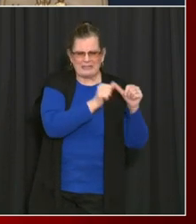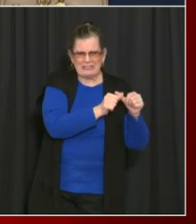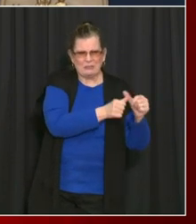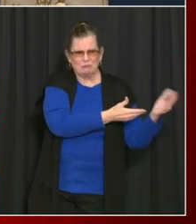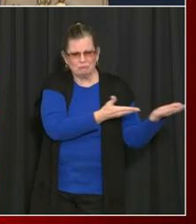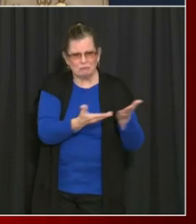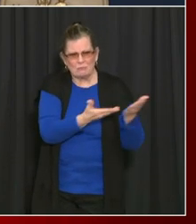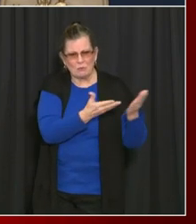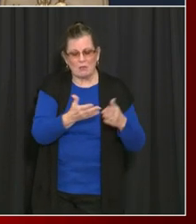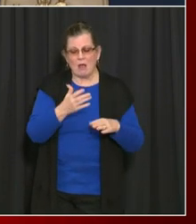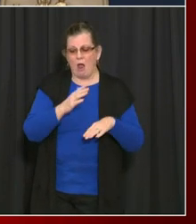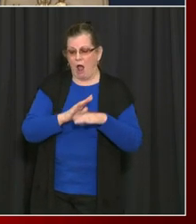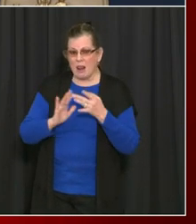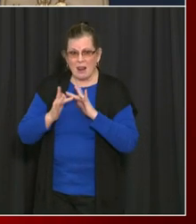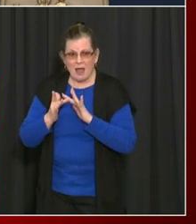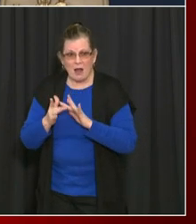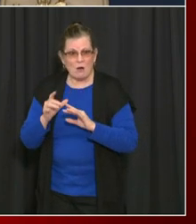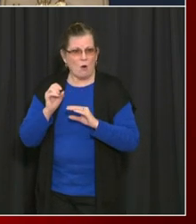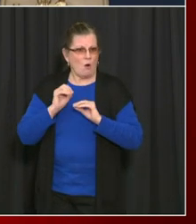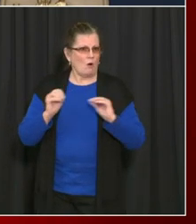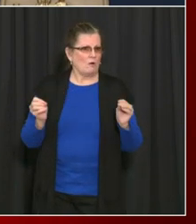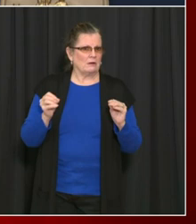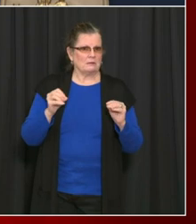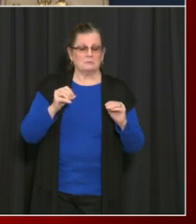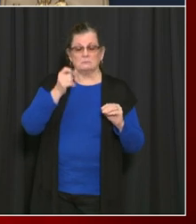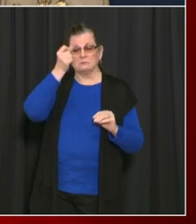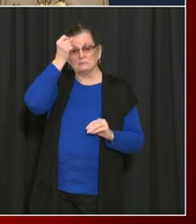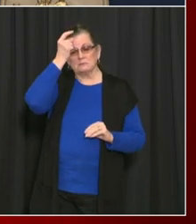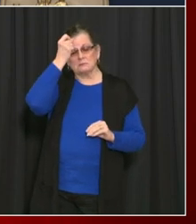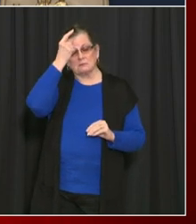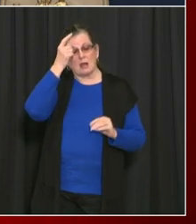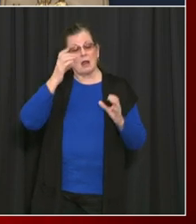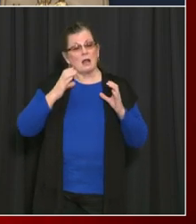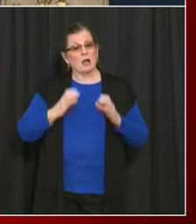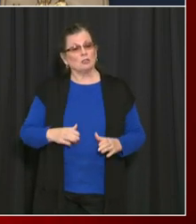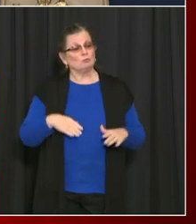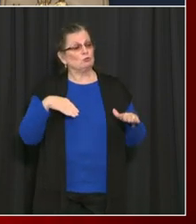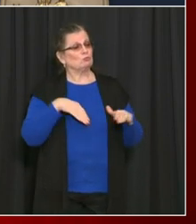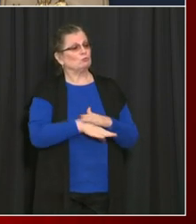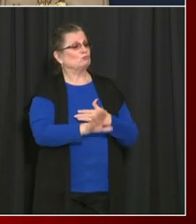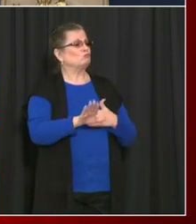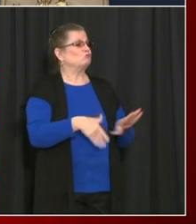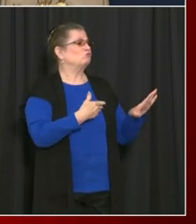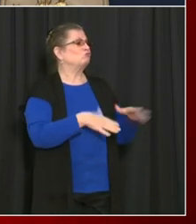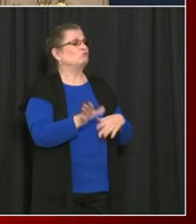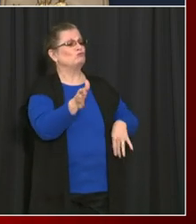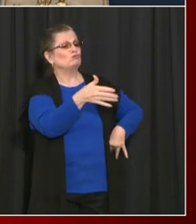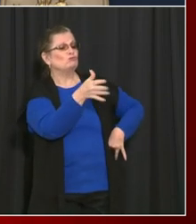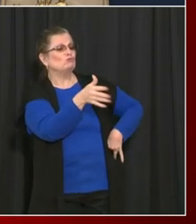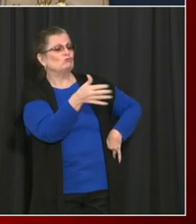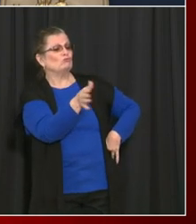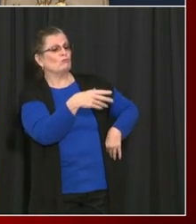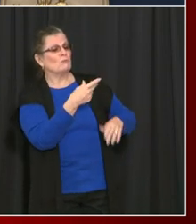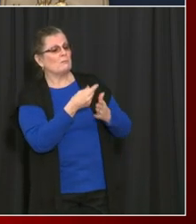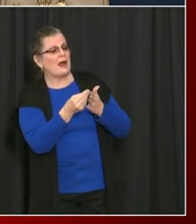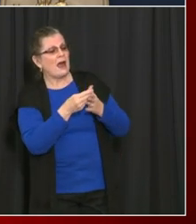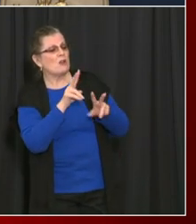phone, but no customers may enter your building. No customers may enter your